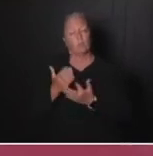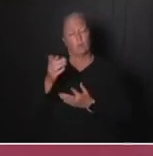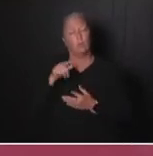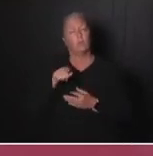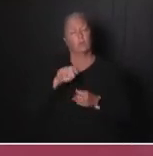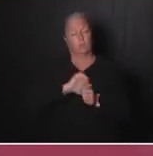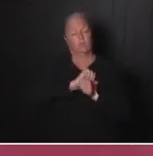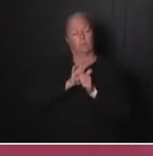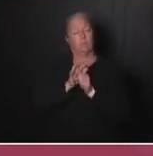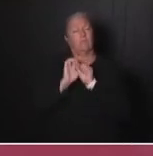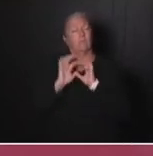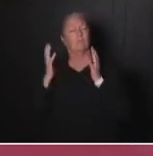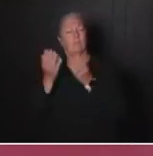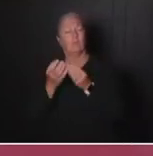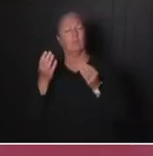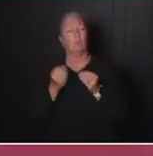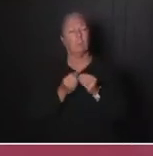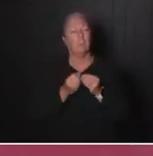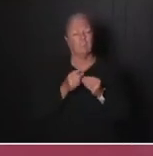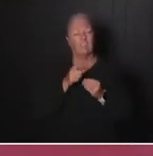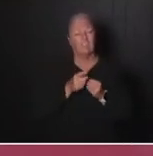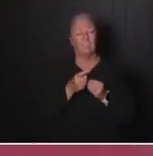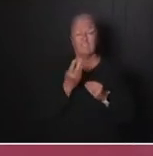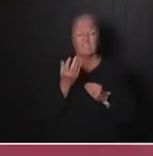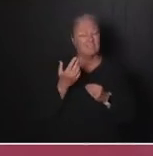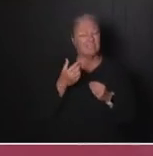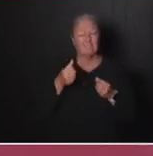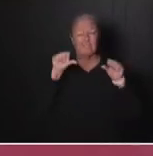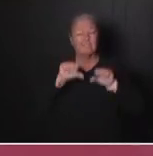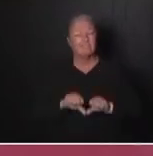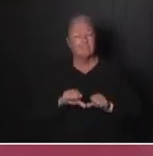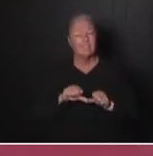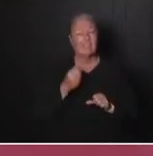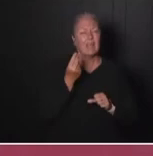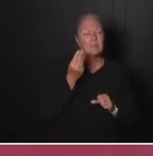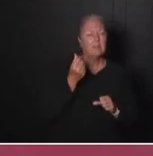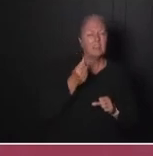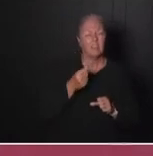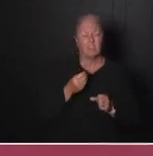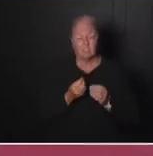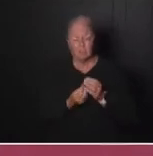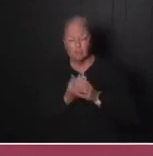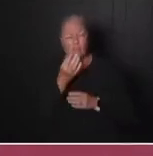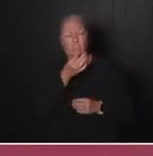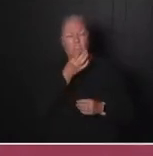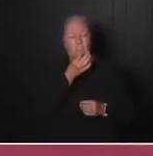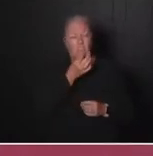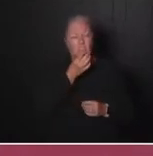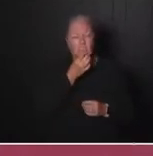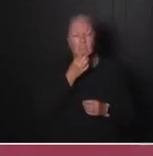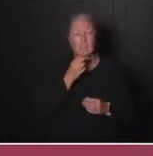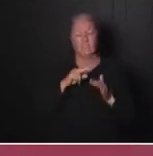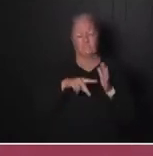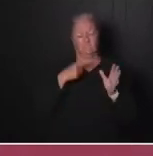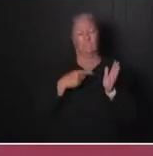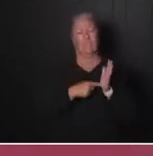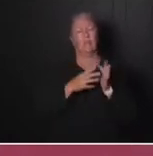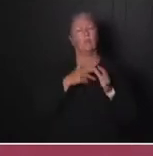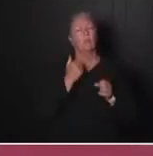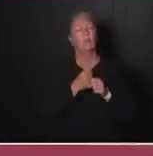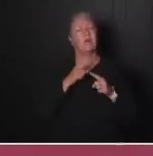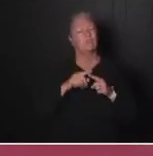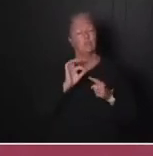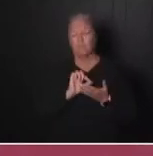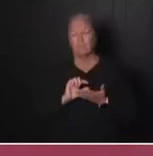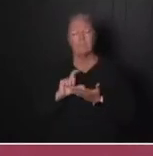economic weakness, slow growth, flat wages, declining productivity,